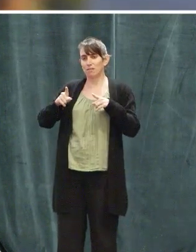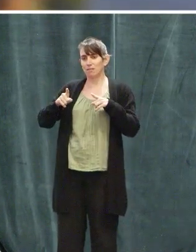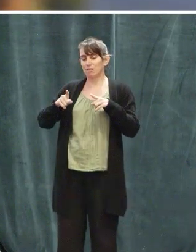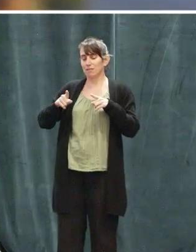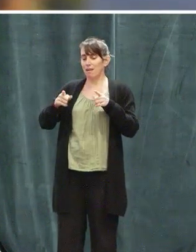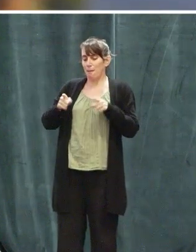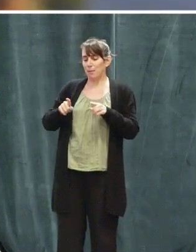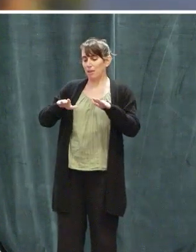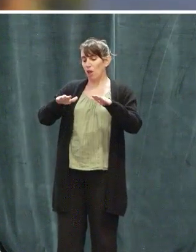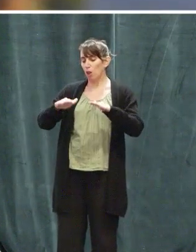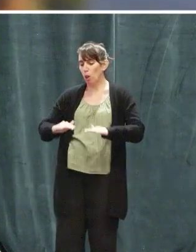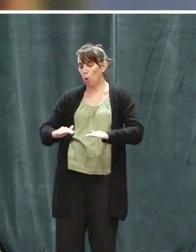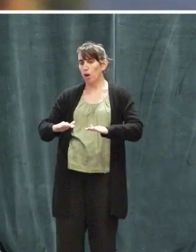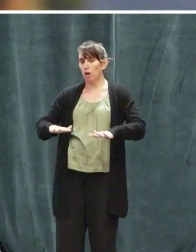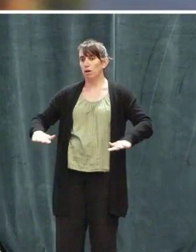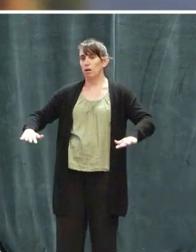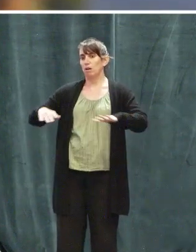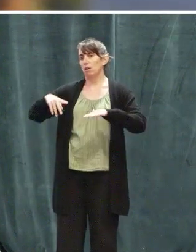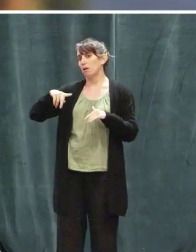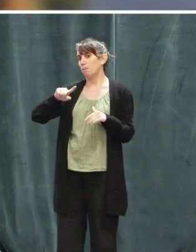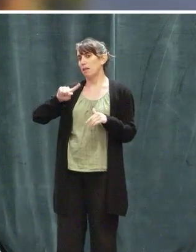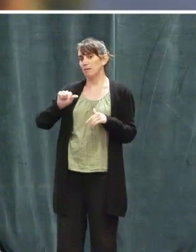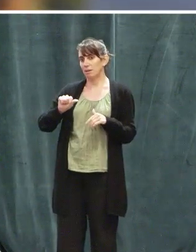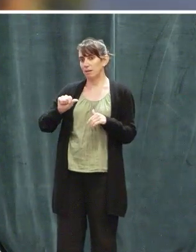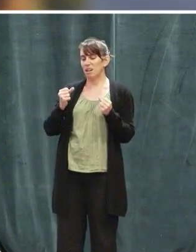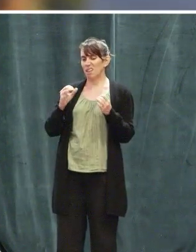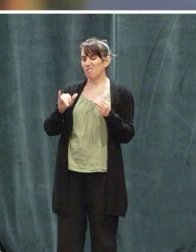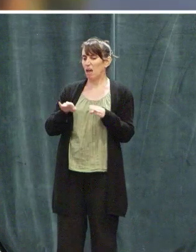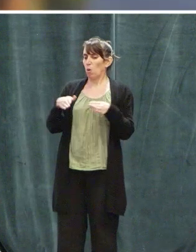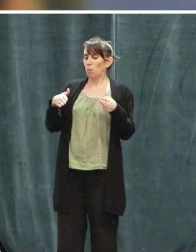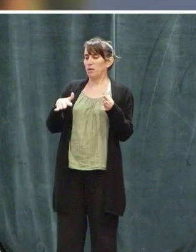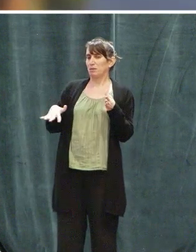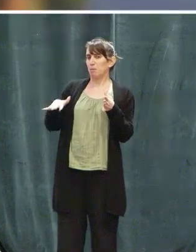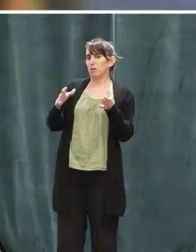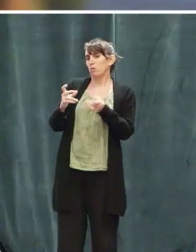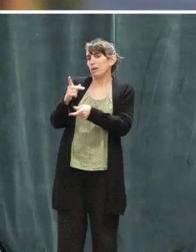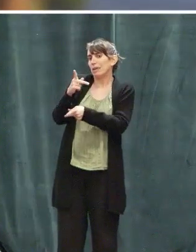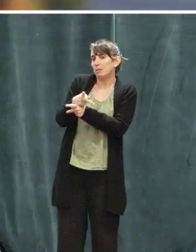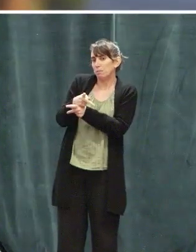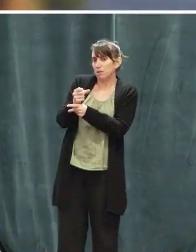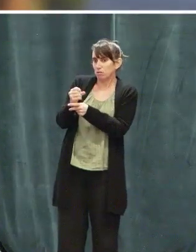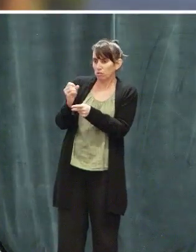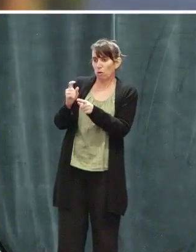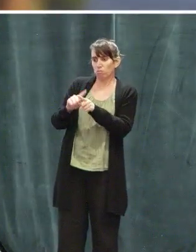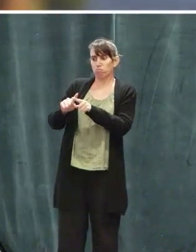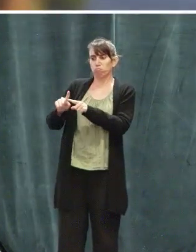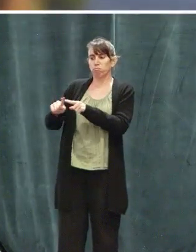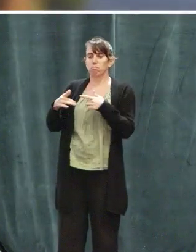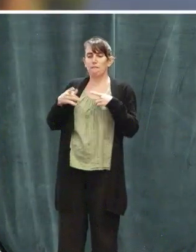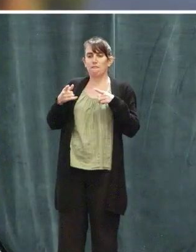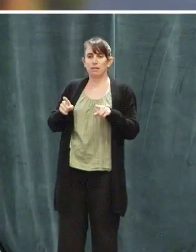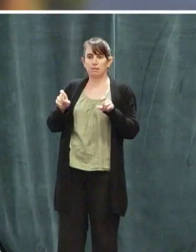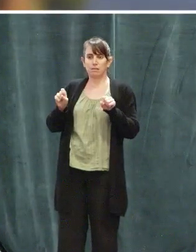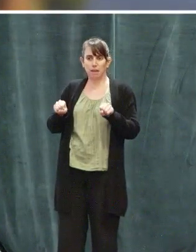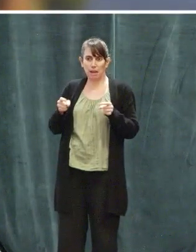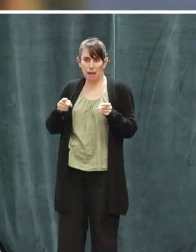lower plaza, where we've tried to keep a lot of that open space the way it is today so that those events can continue. As we start